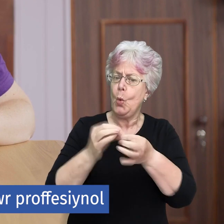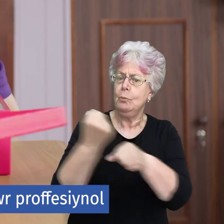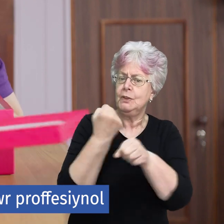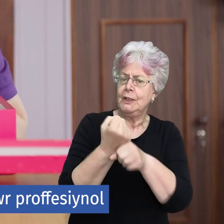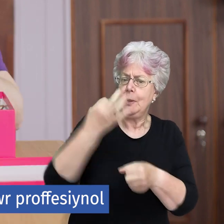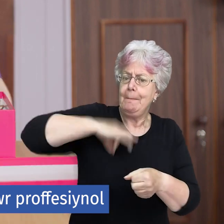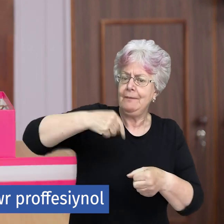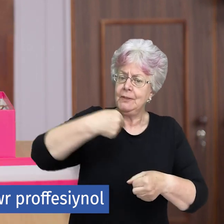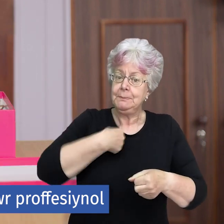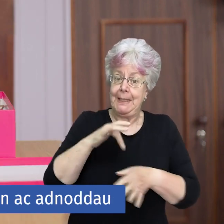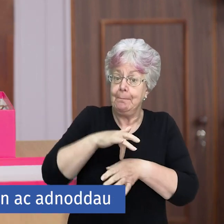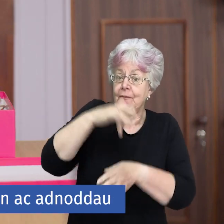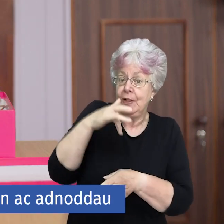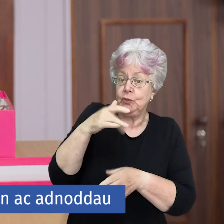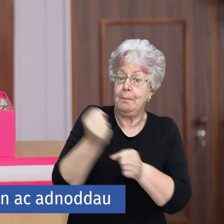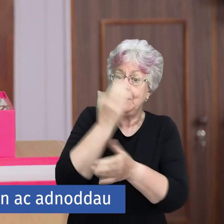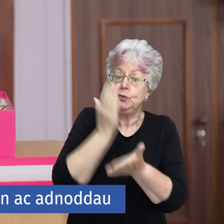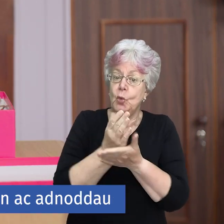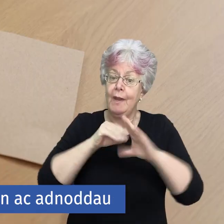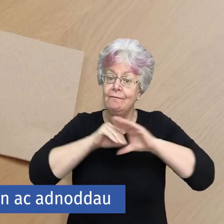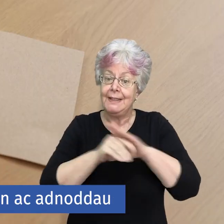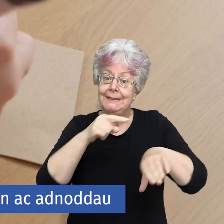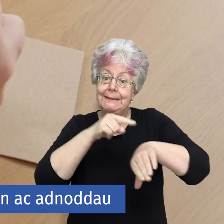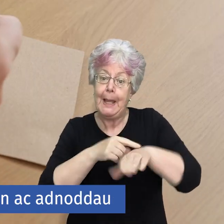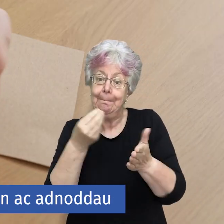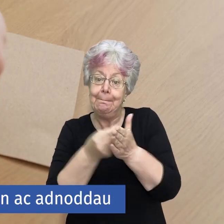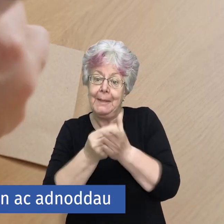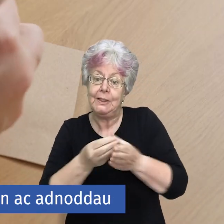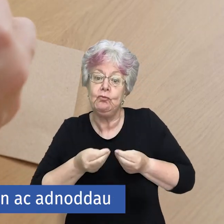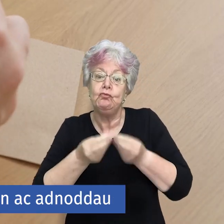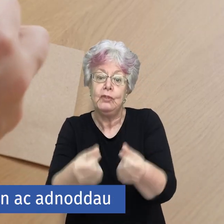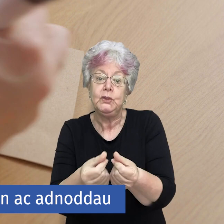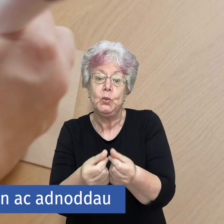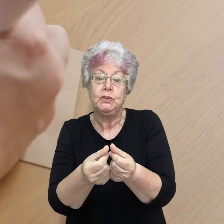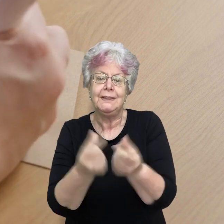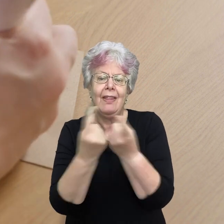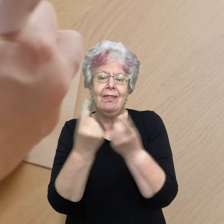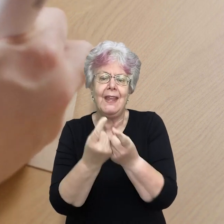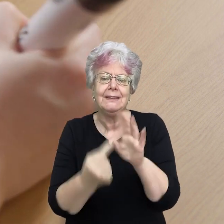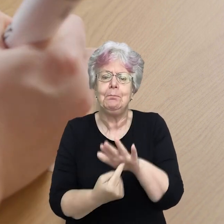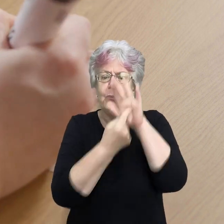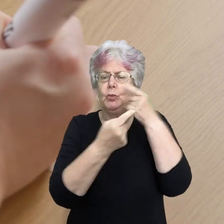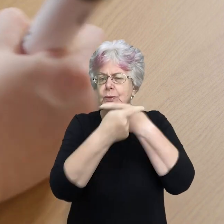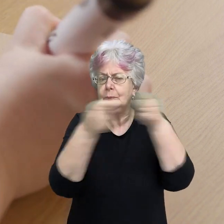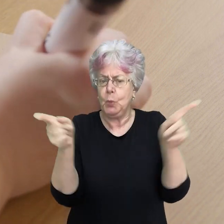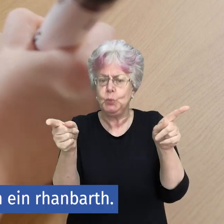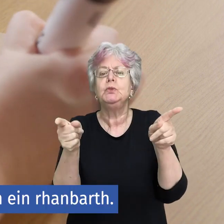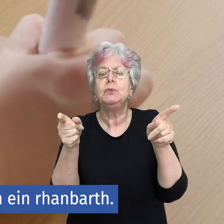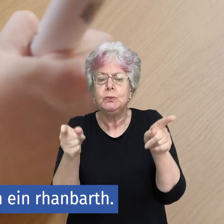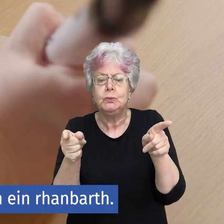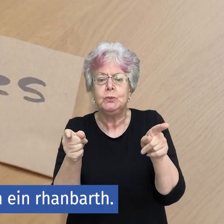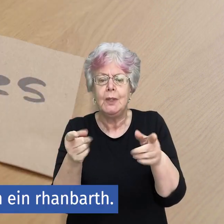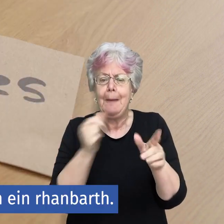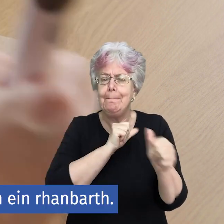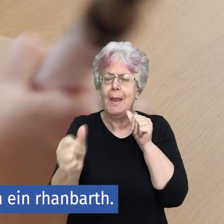Co-production benefits me as a professional to ensure that we are investing time, money and resources in the things that matter most and